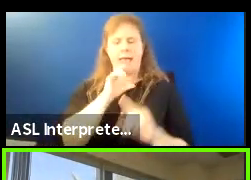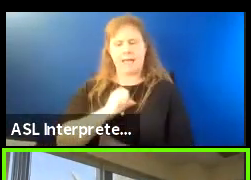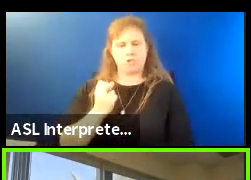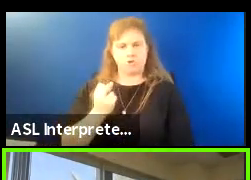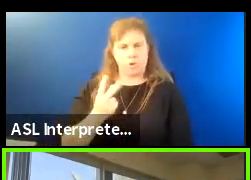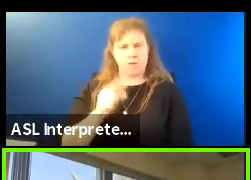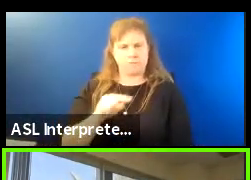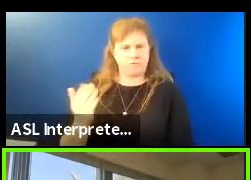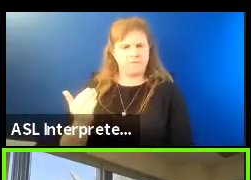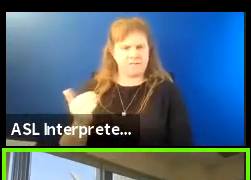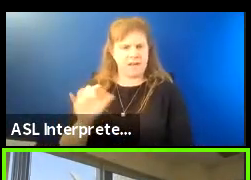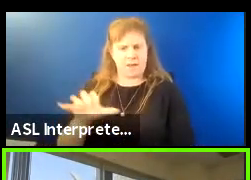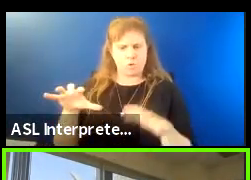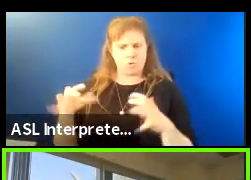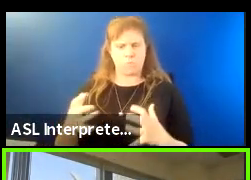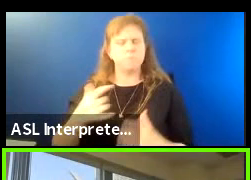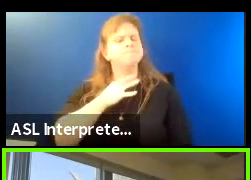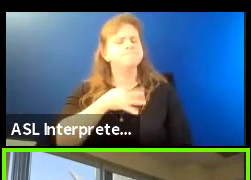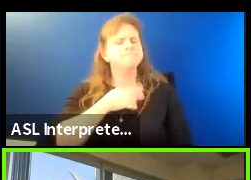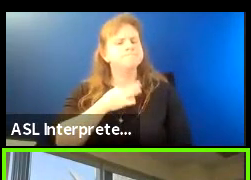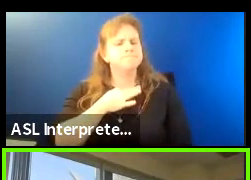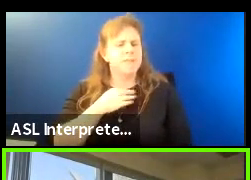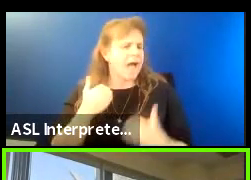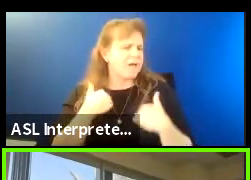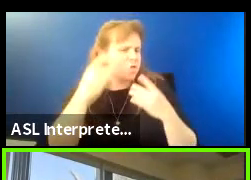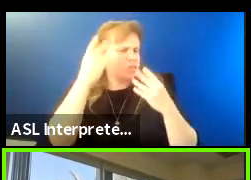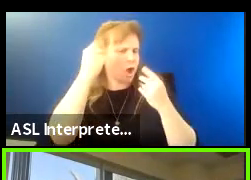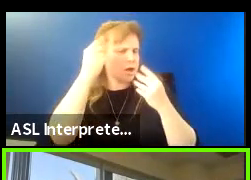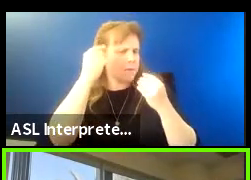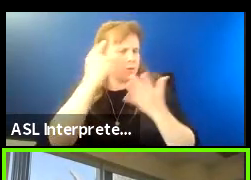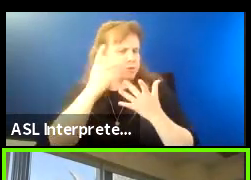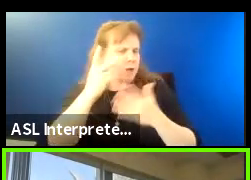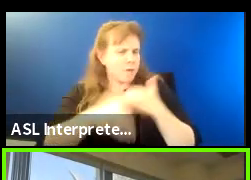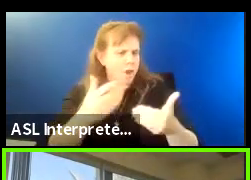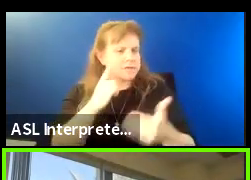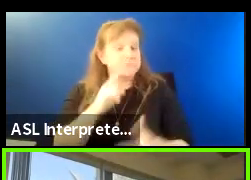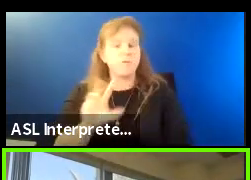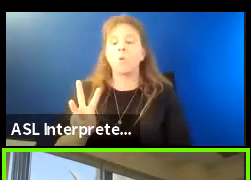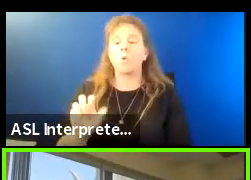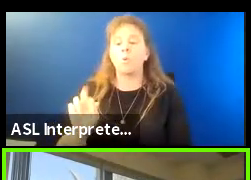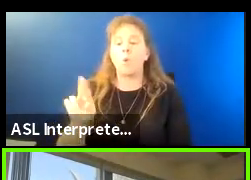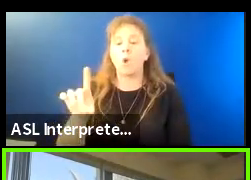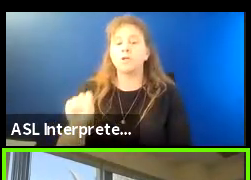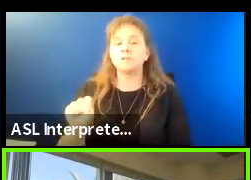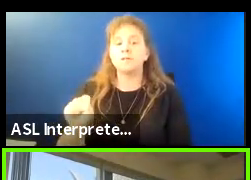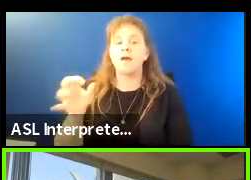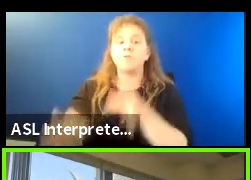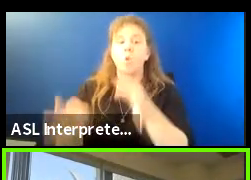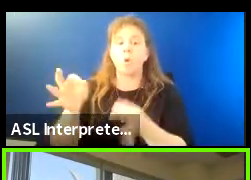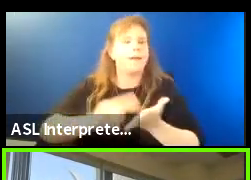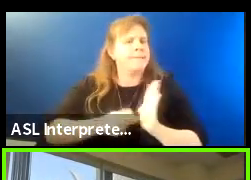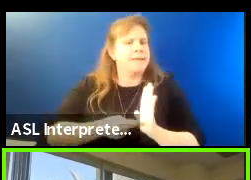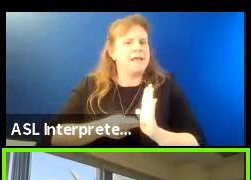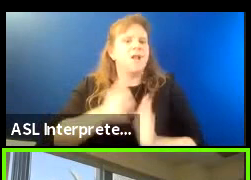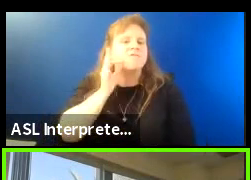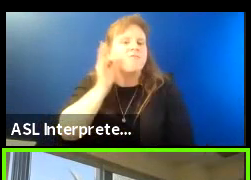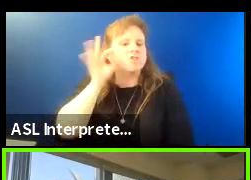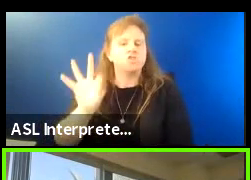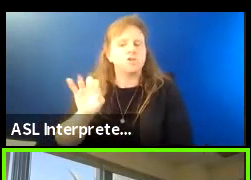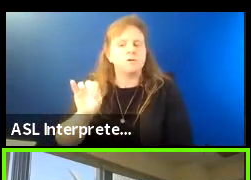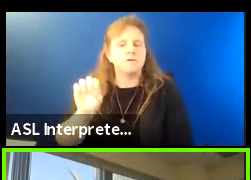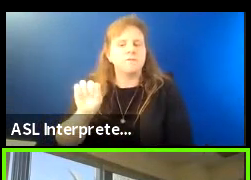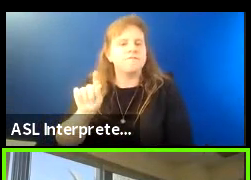I'm wondering, have we thought about a process for wards of the court, so our foster youth who are very high